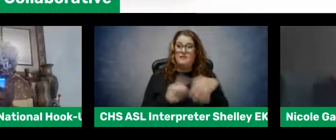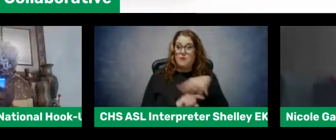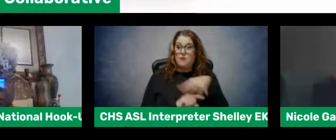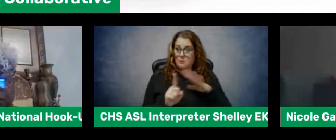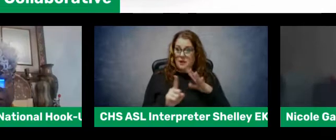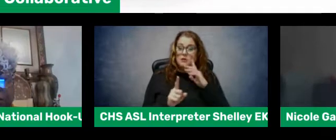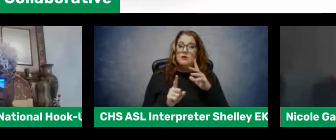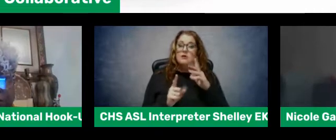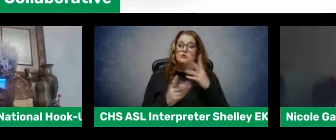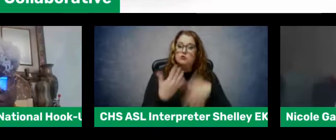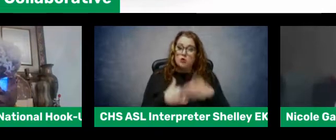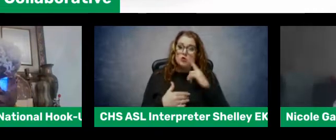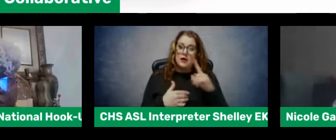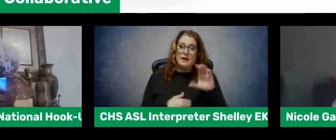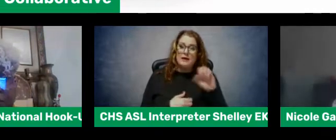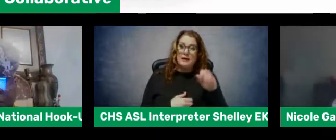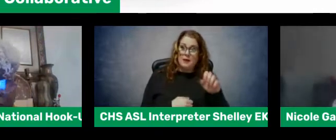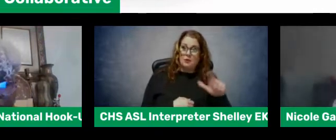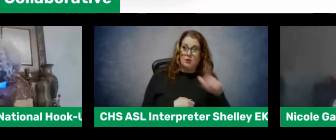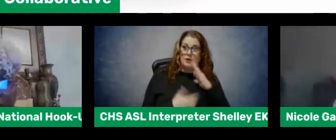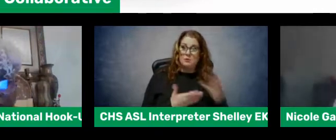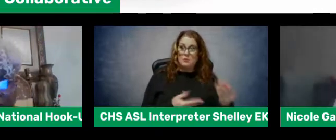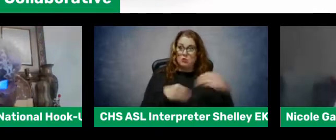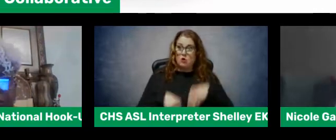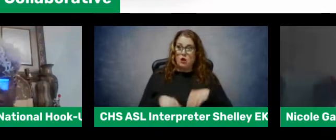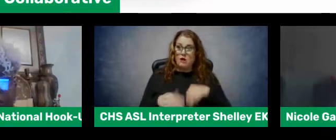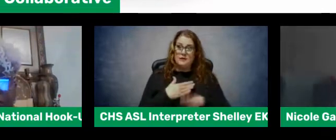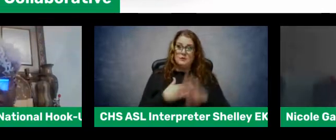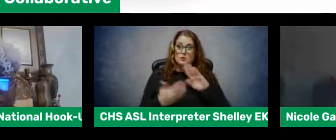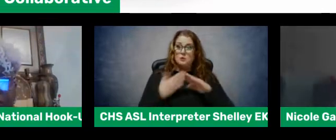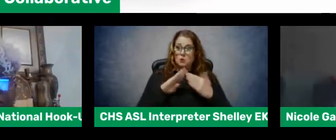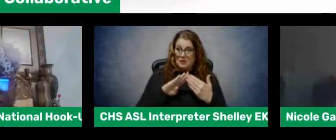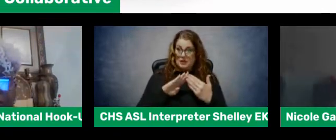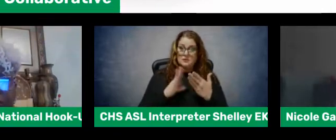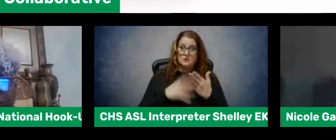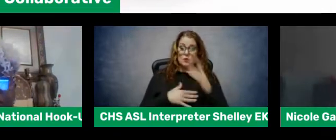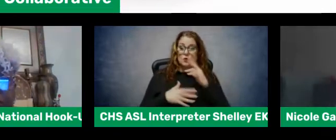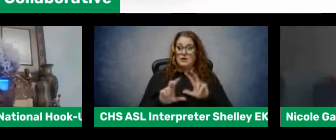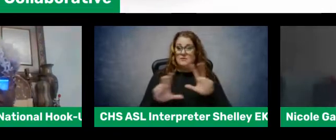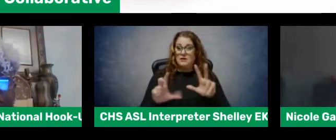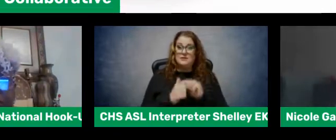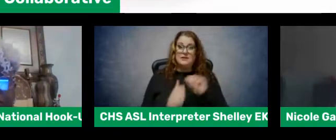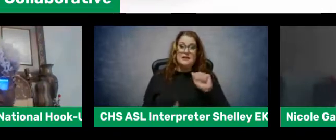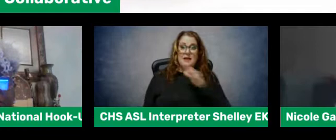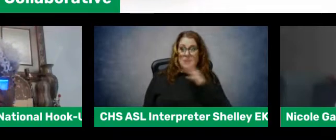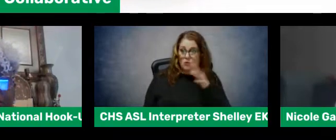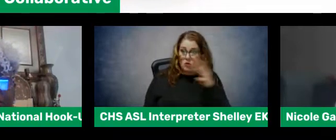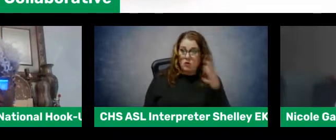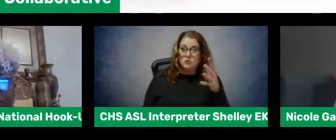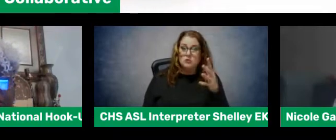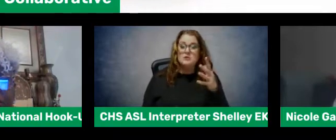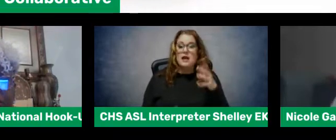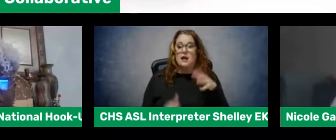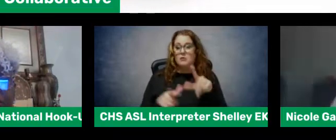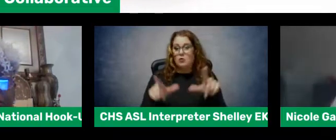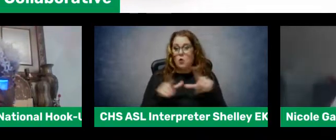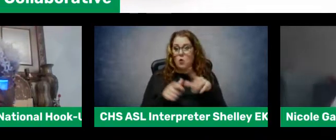and the capital that can be brought into communities through investing in agriculture and local food economies.